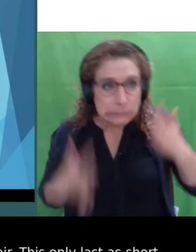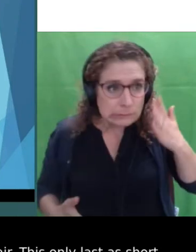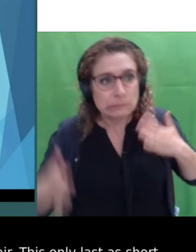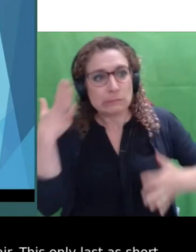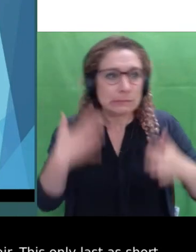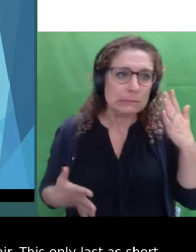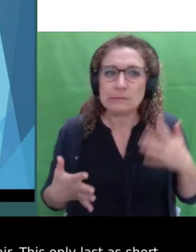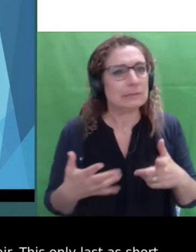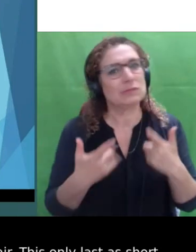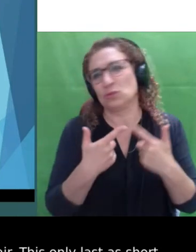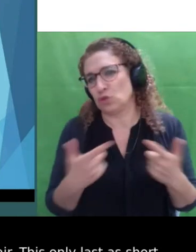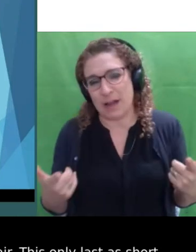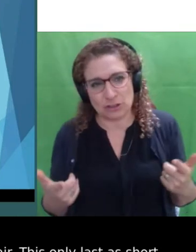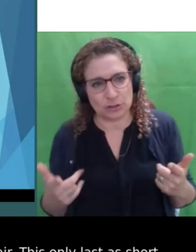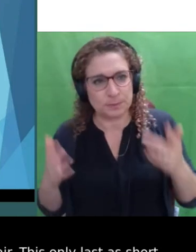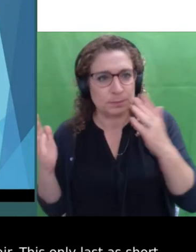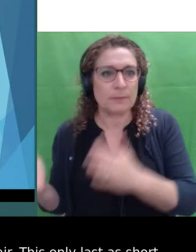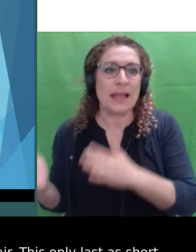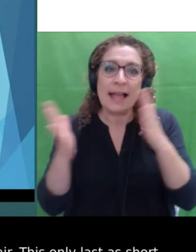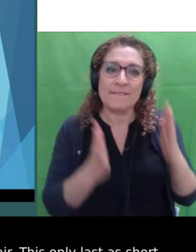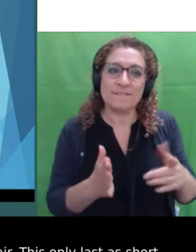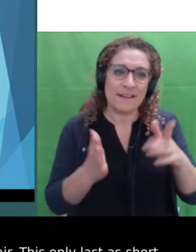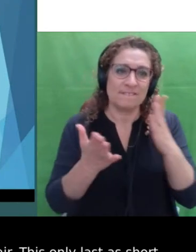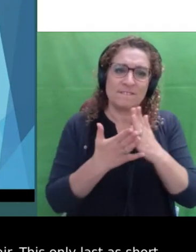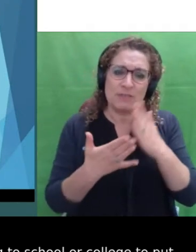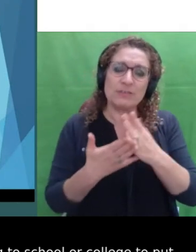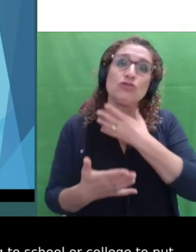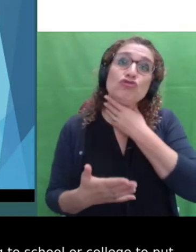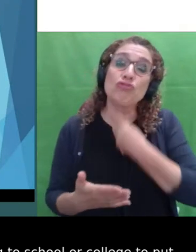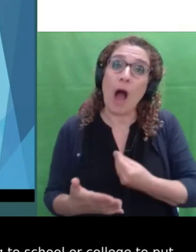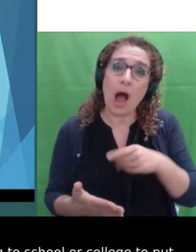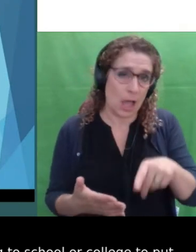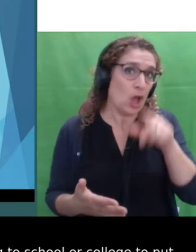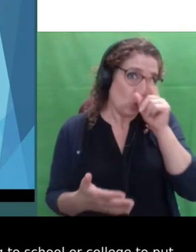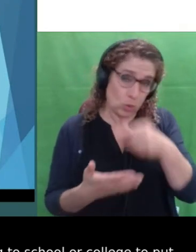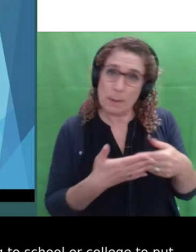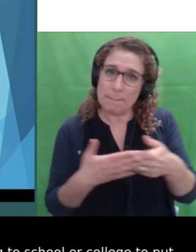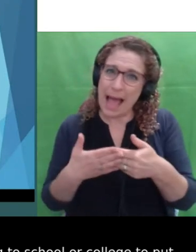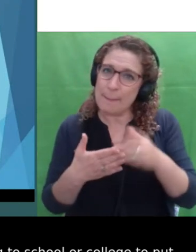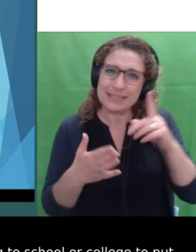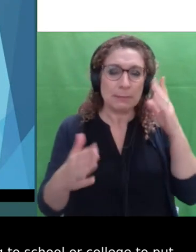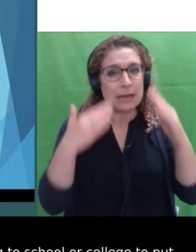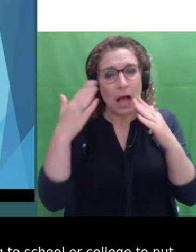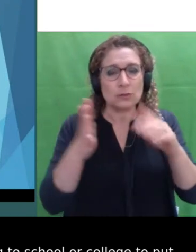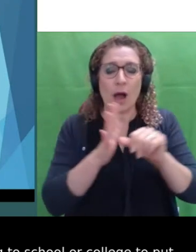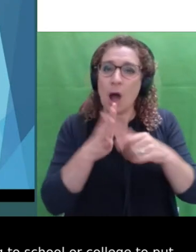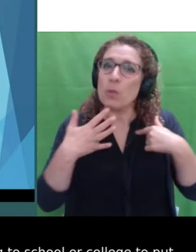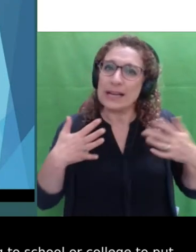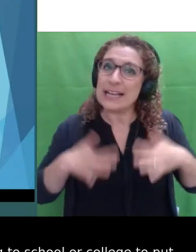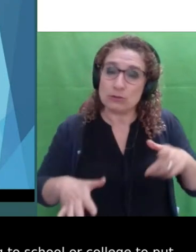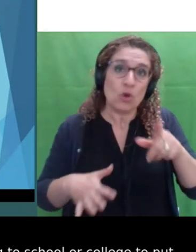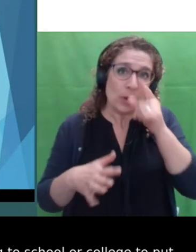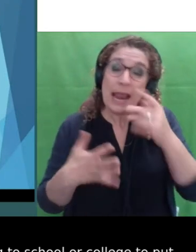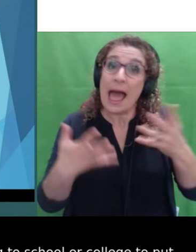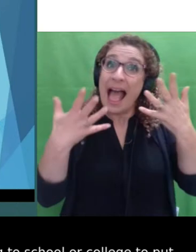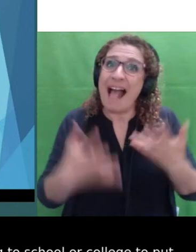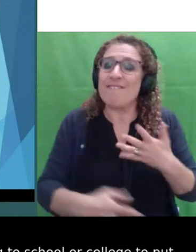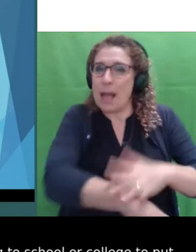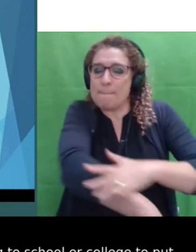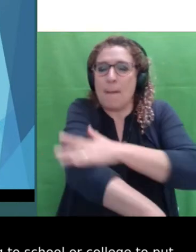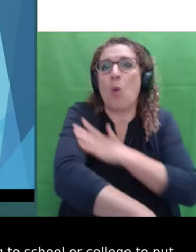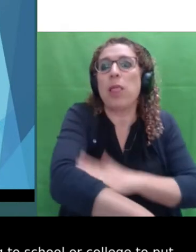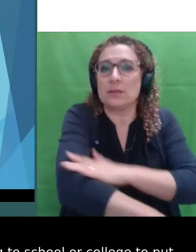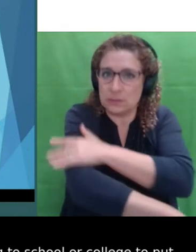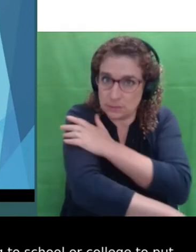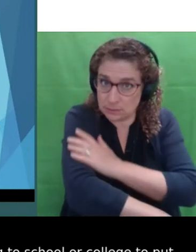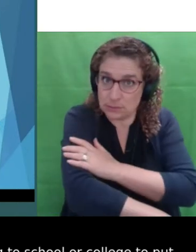patients have very dry skin again babies can use this in the day adults a bit difficult when getting dressed you can use a heavy emollient an ointment where